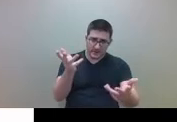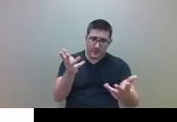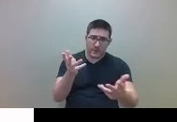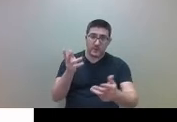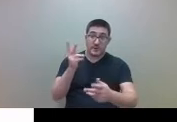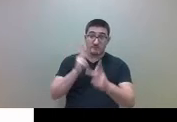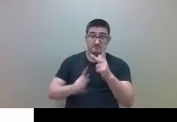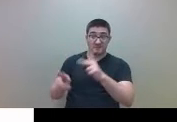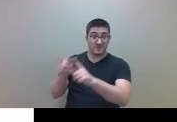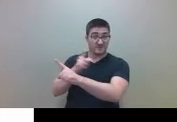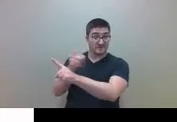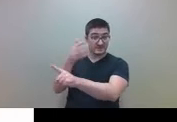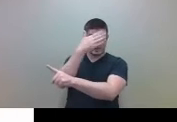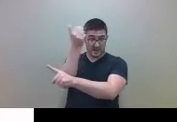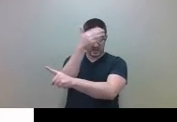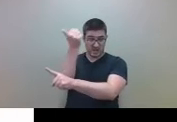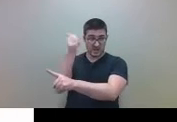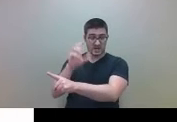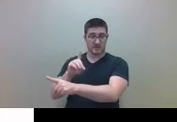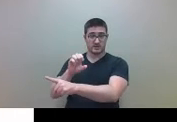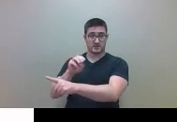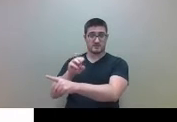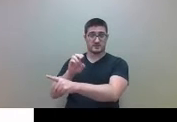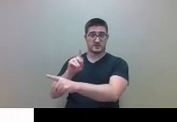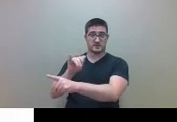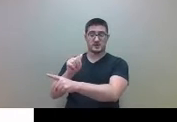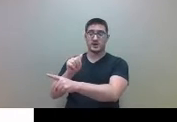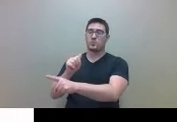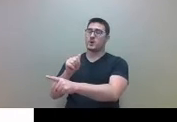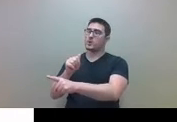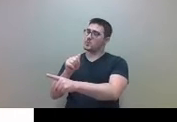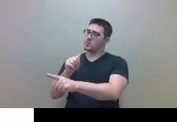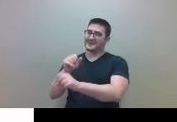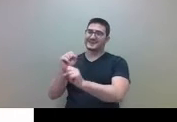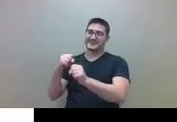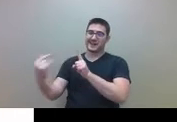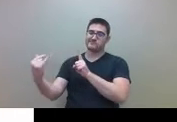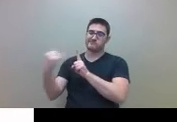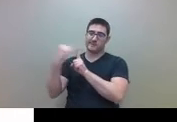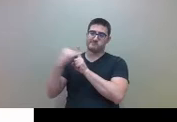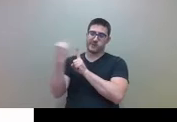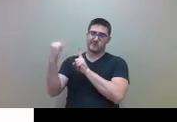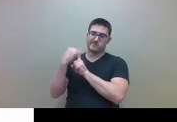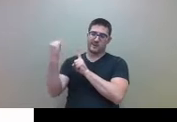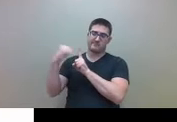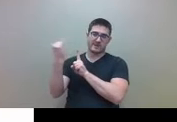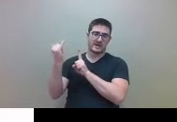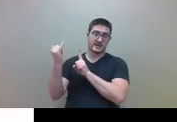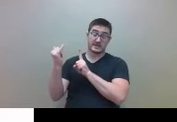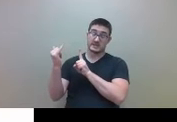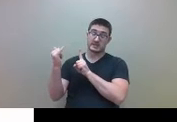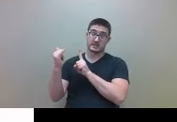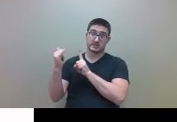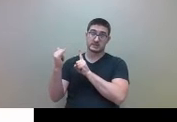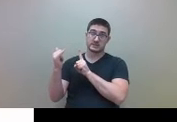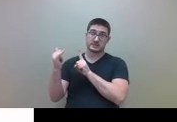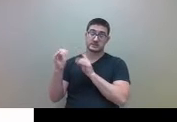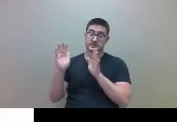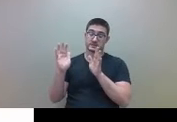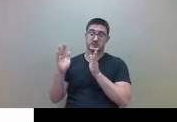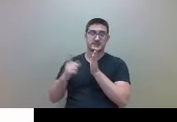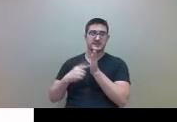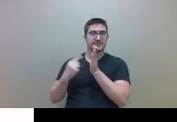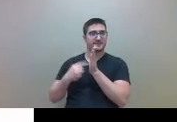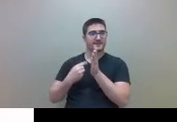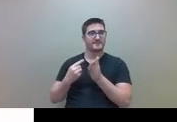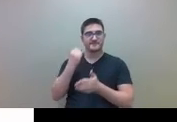can get pretty, the verbal assaults can be pretty bad. And when they're telling you something, you start,